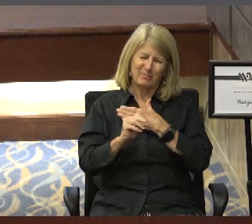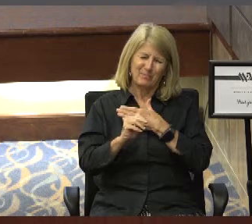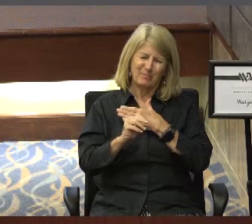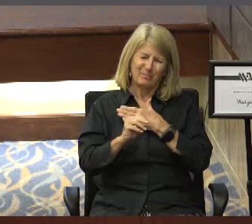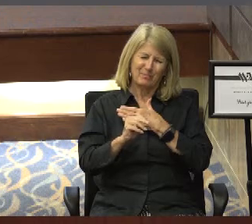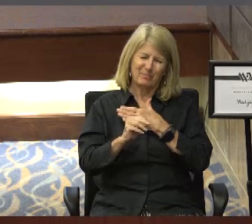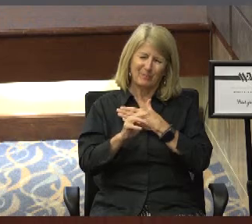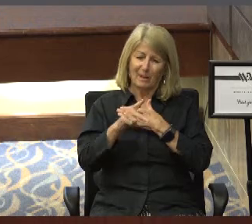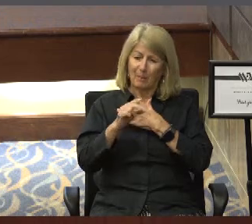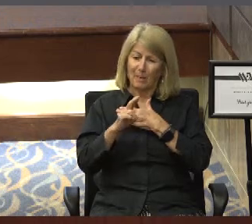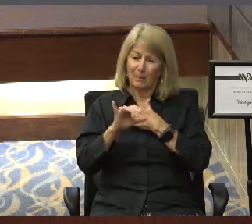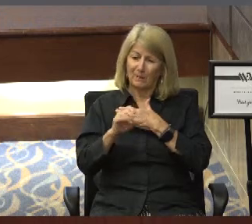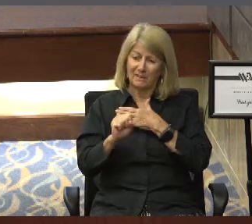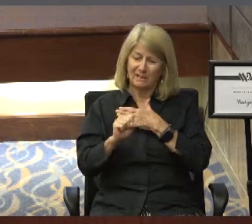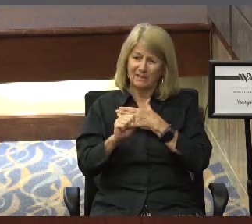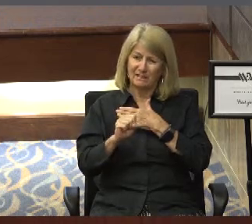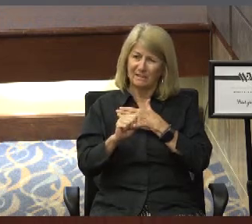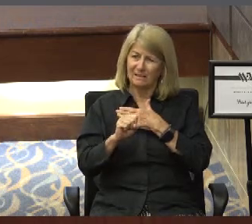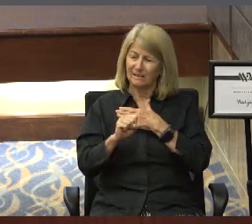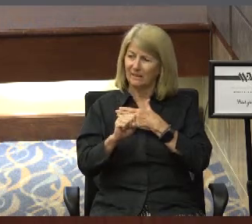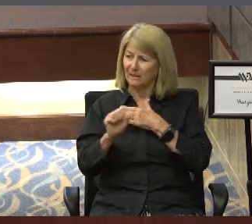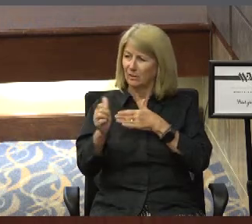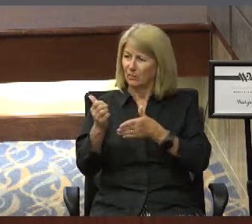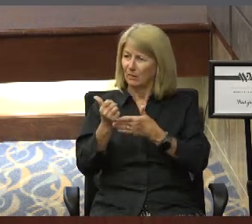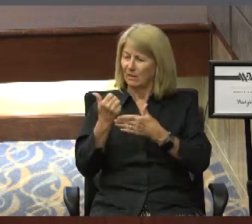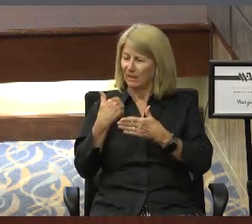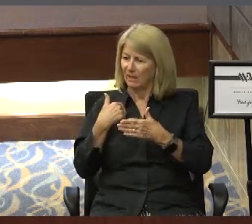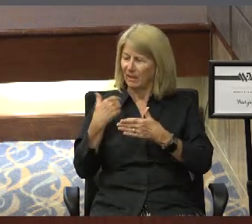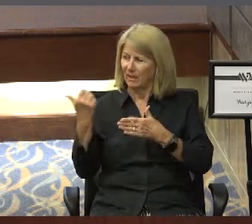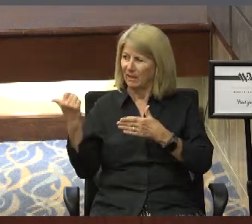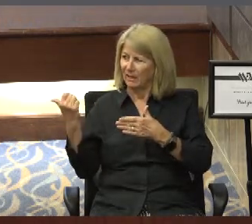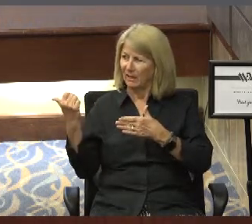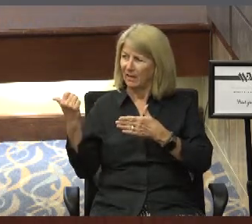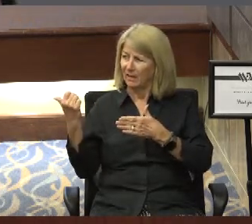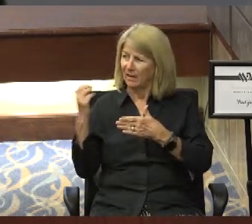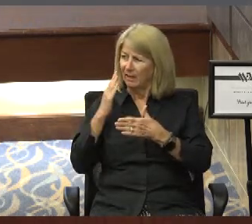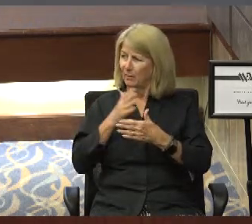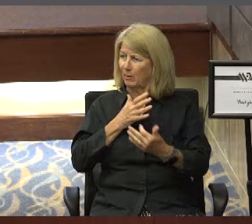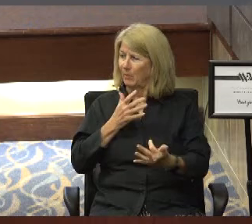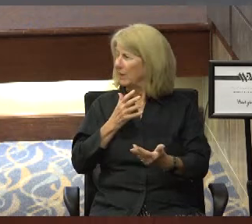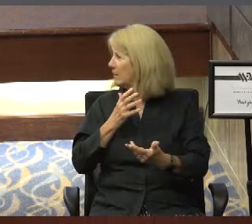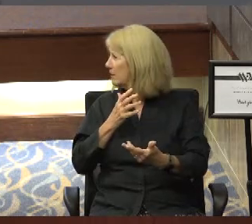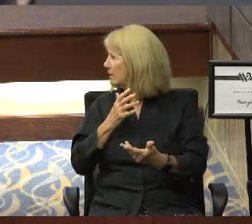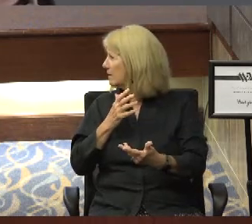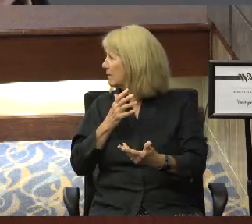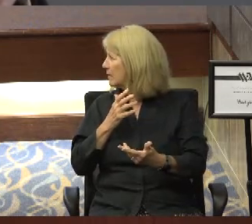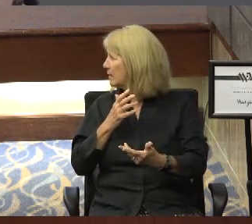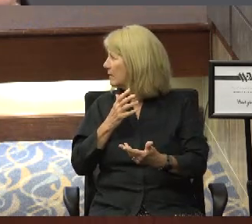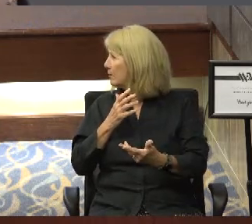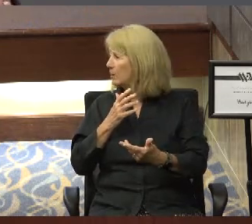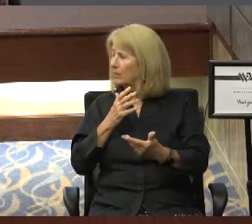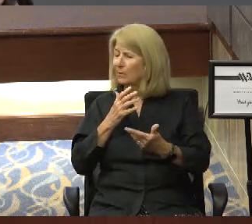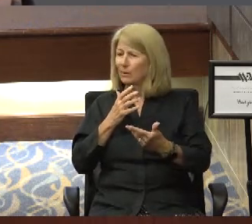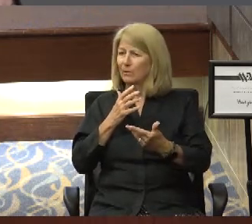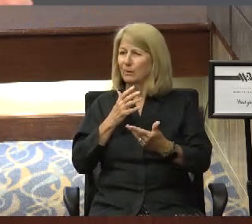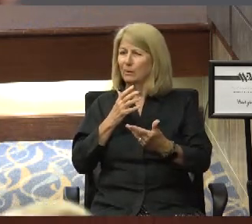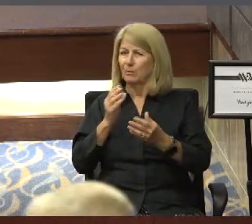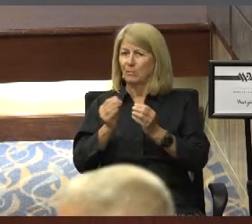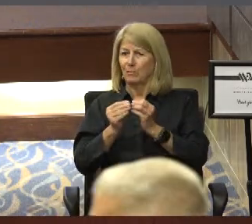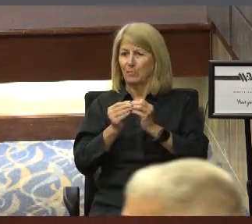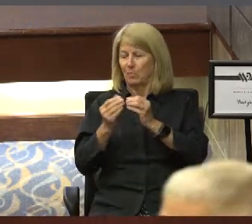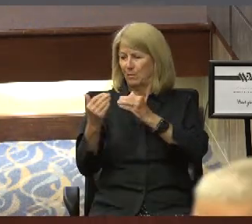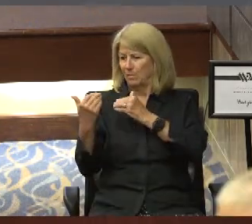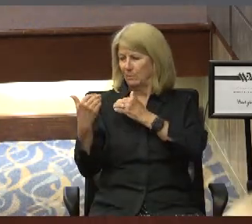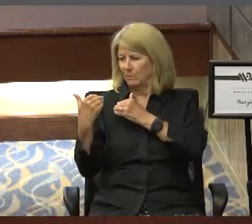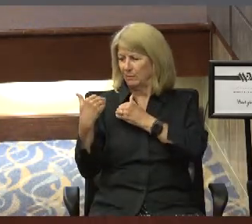Parrish, are you gonna speak to? So I'll wait on that. There's gonna be more in a minute. I'll wait on that. We're laying some more responsibility on you here